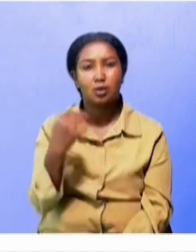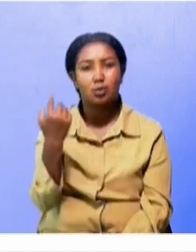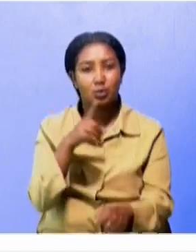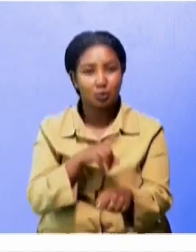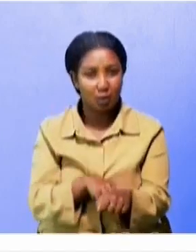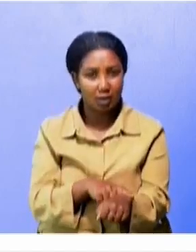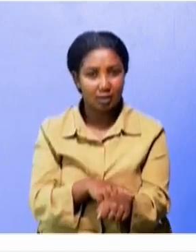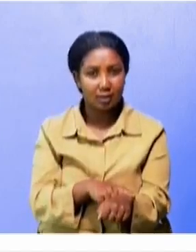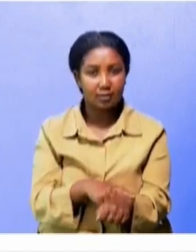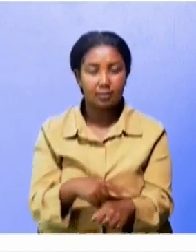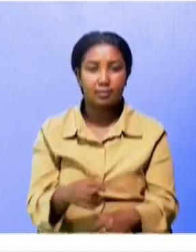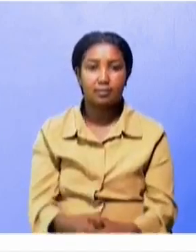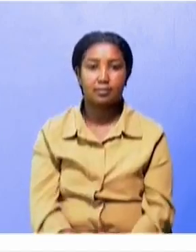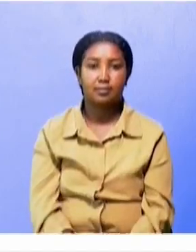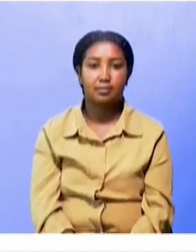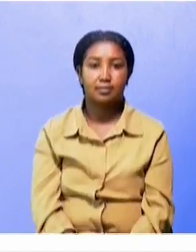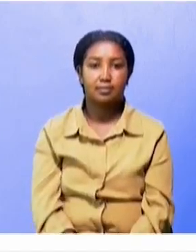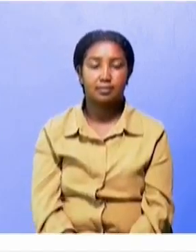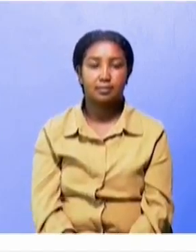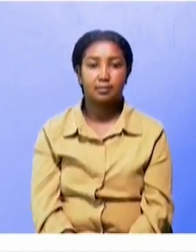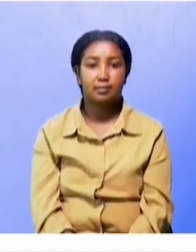usually